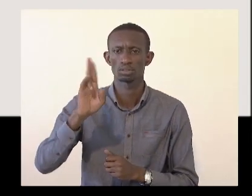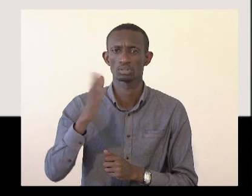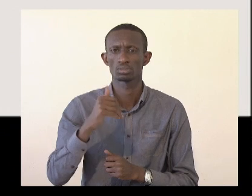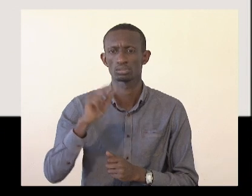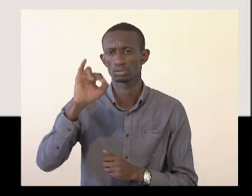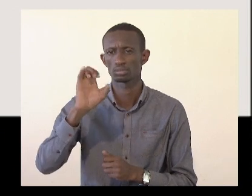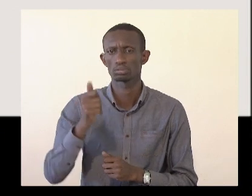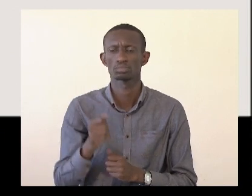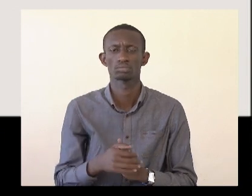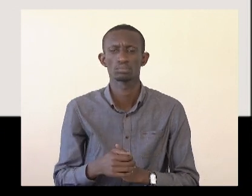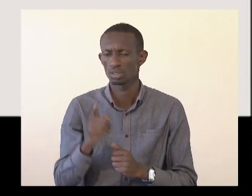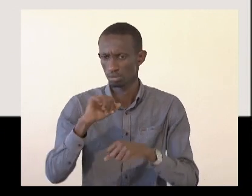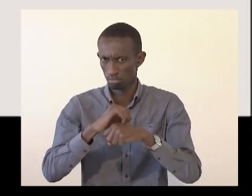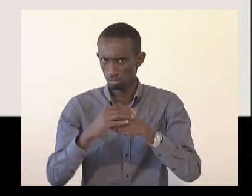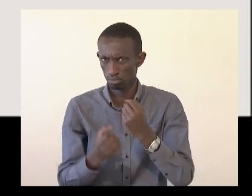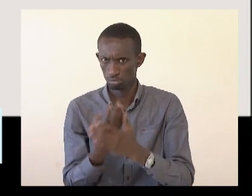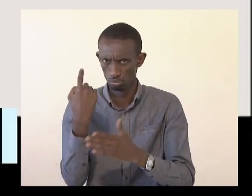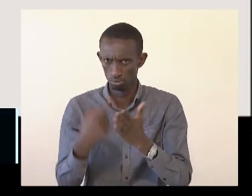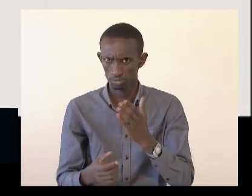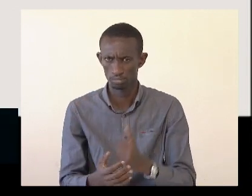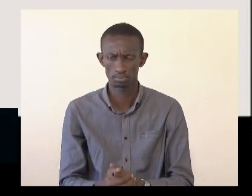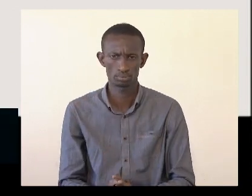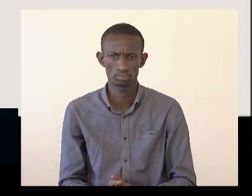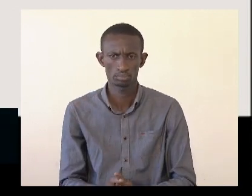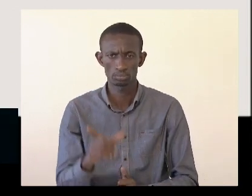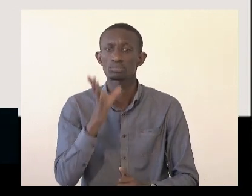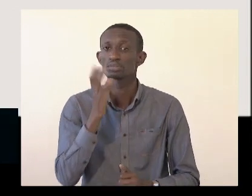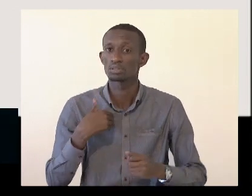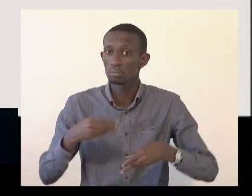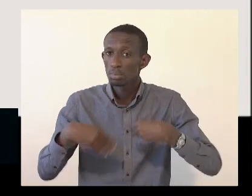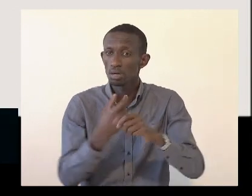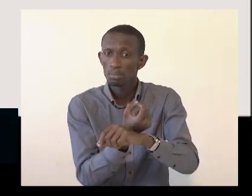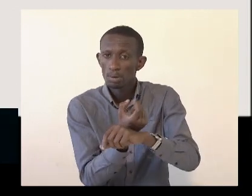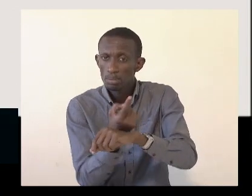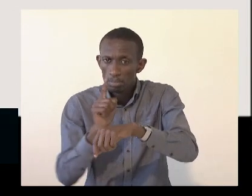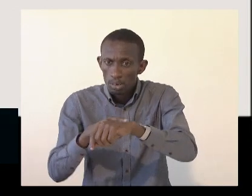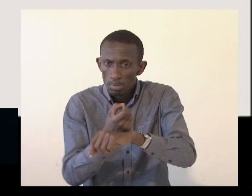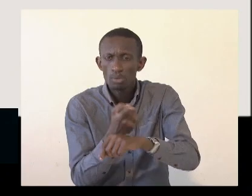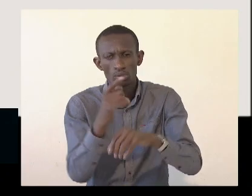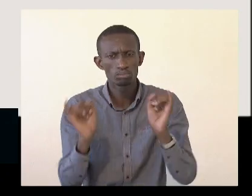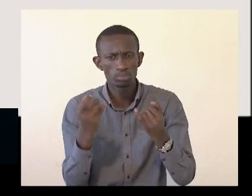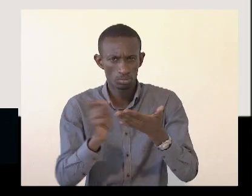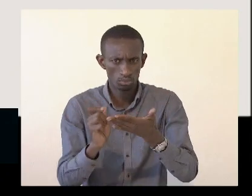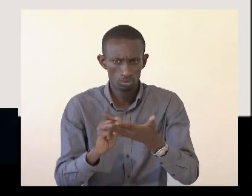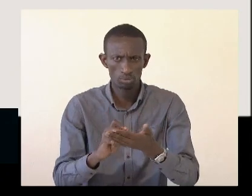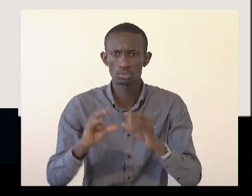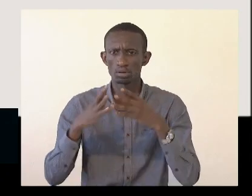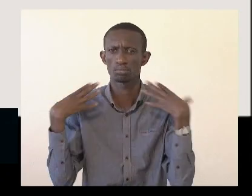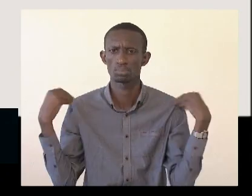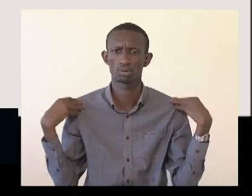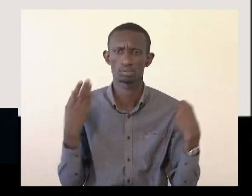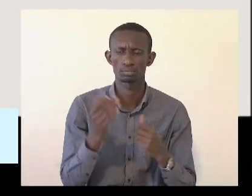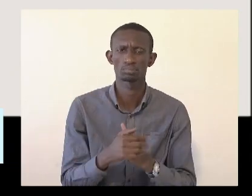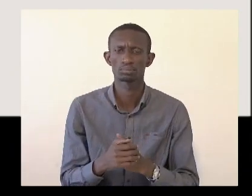sodium chloride. What do we produce? I give you some seconds and you try to write the equation. Aqueous